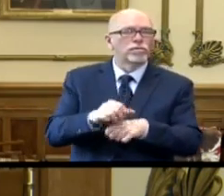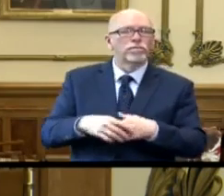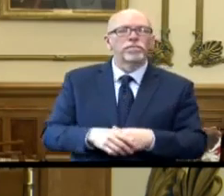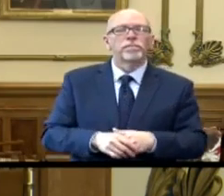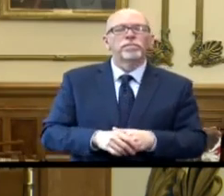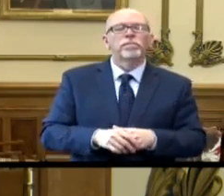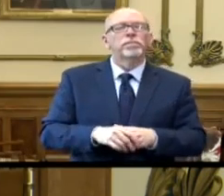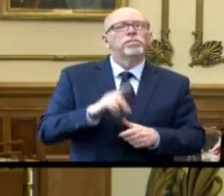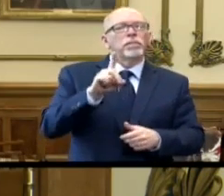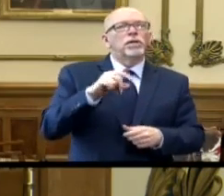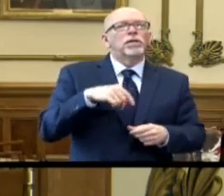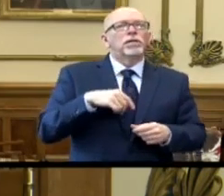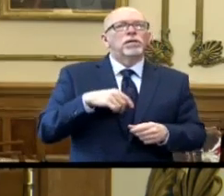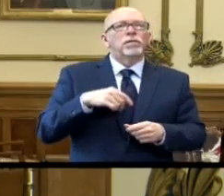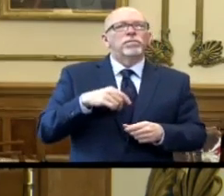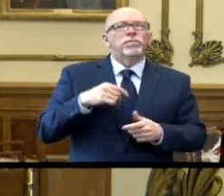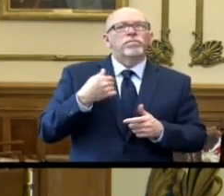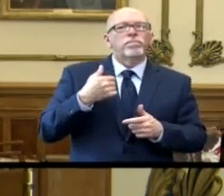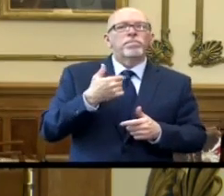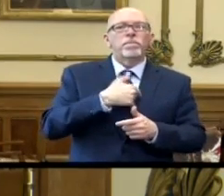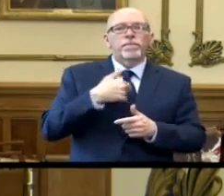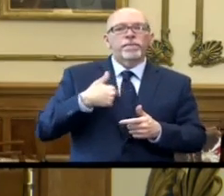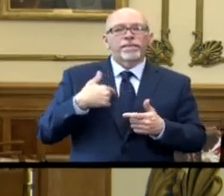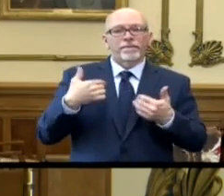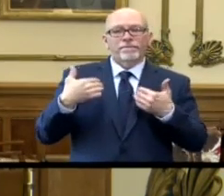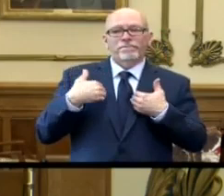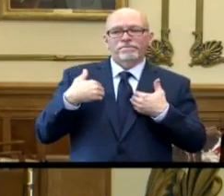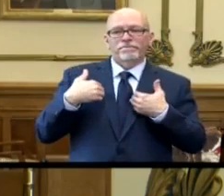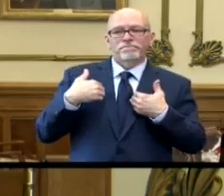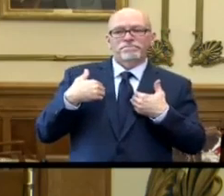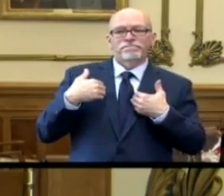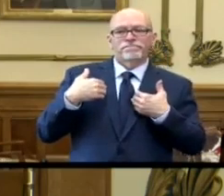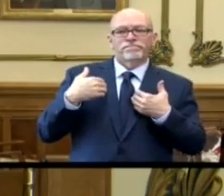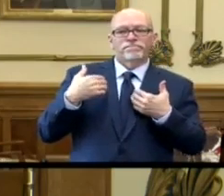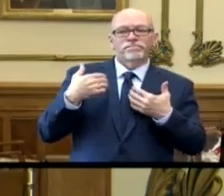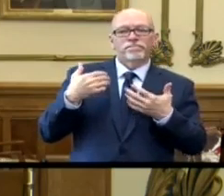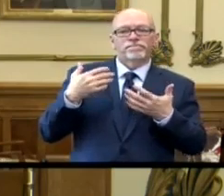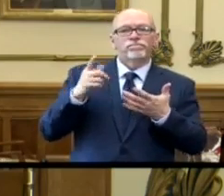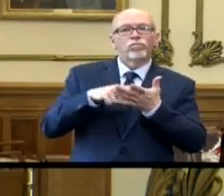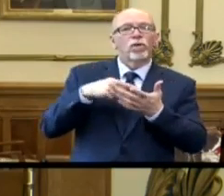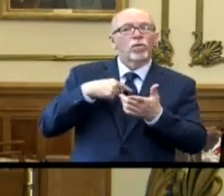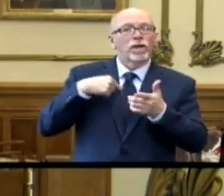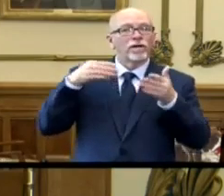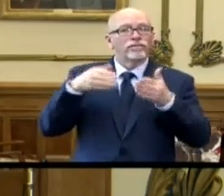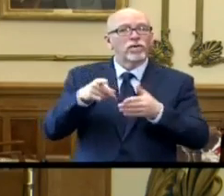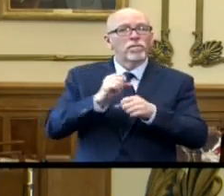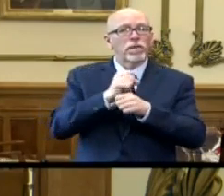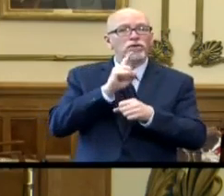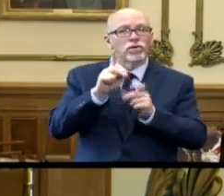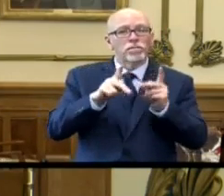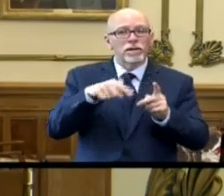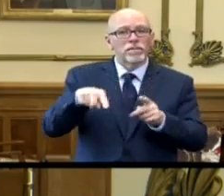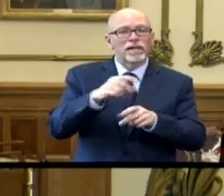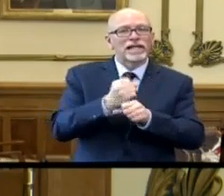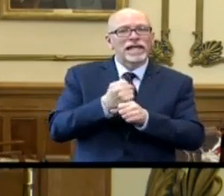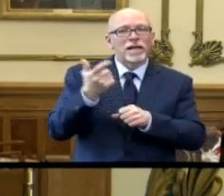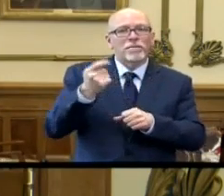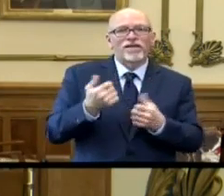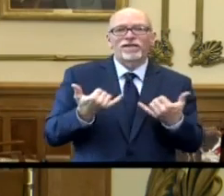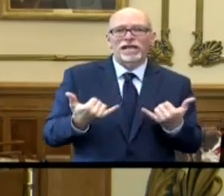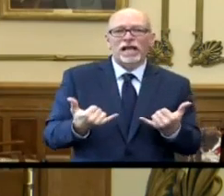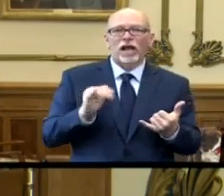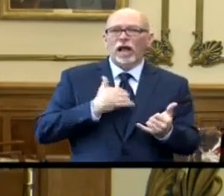this. But what we have been specifically focused on is ensuring that individuals are getting the benefits right